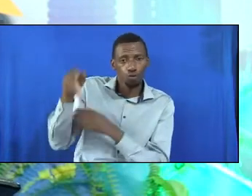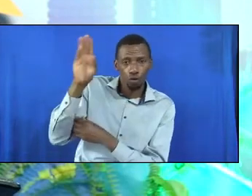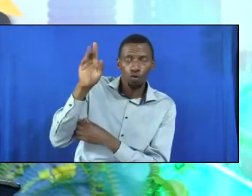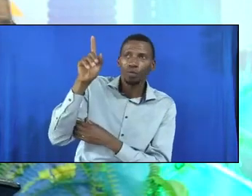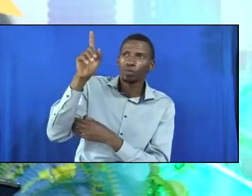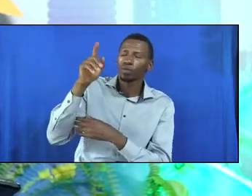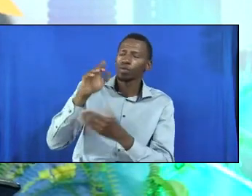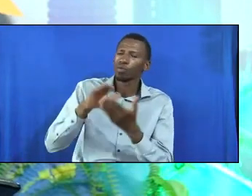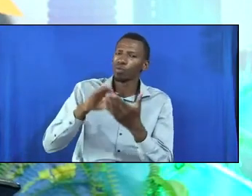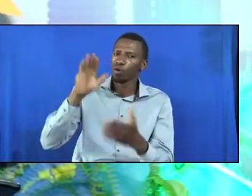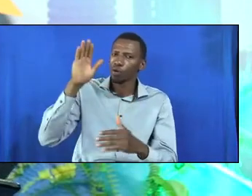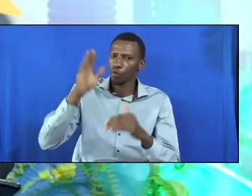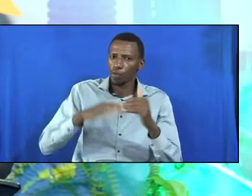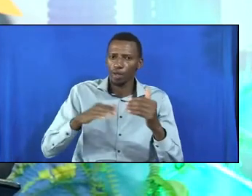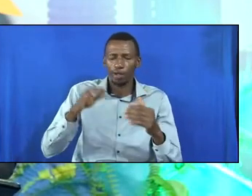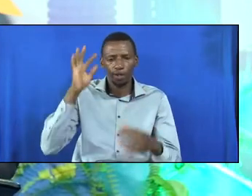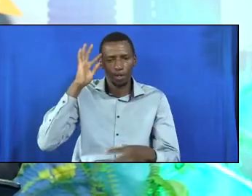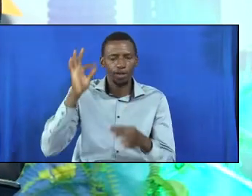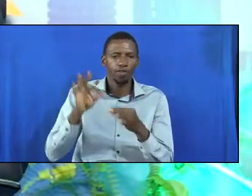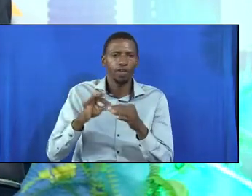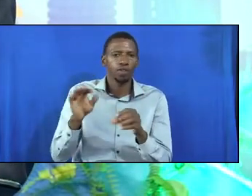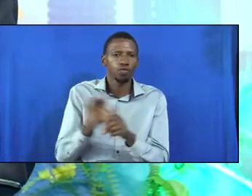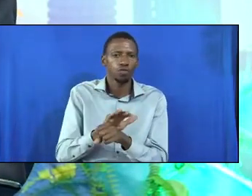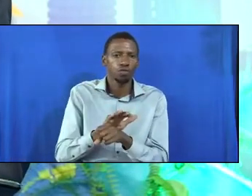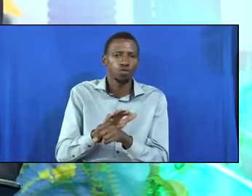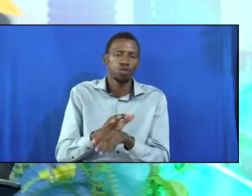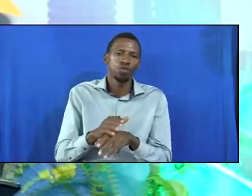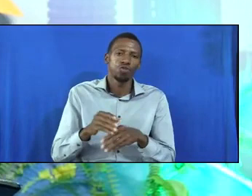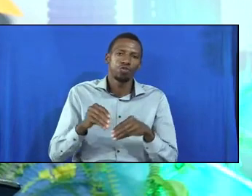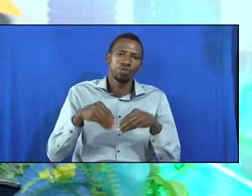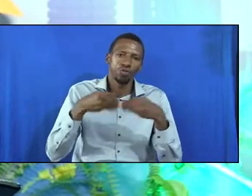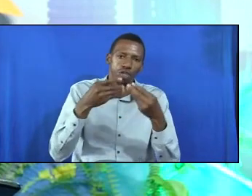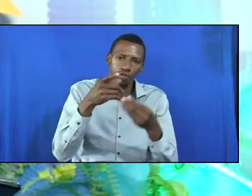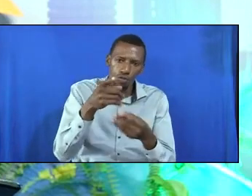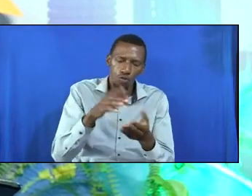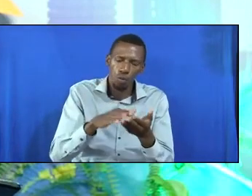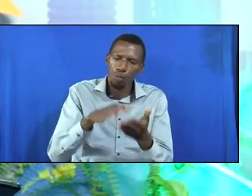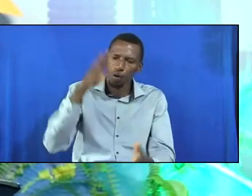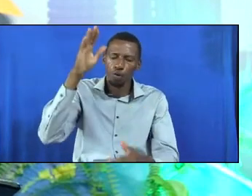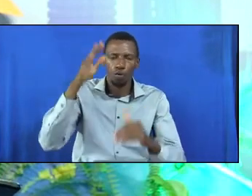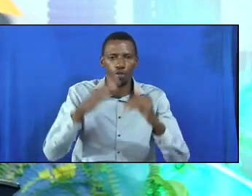you more than your side of the bargain. And with that,